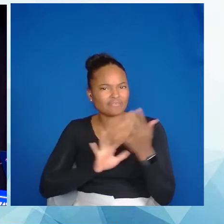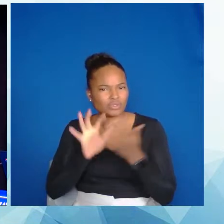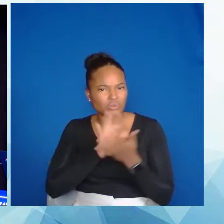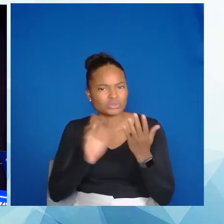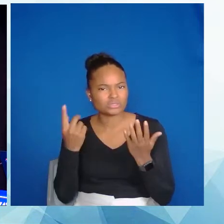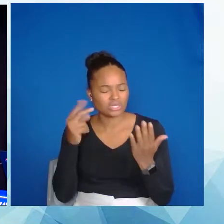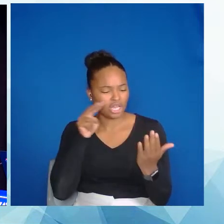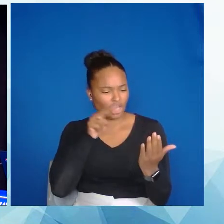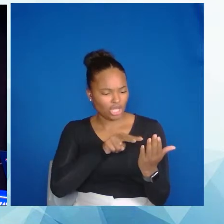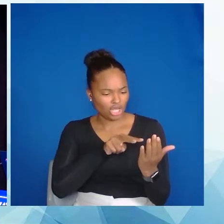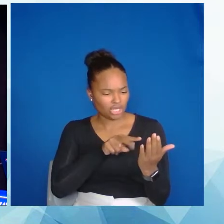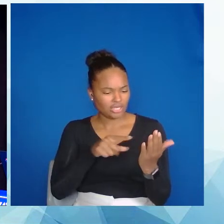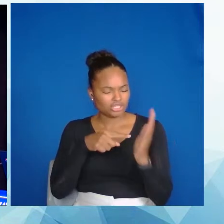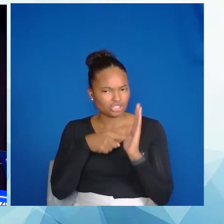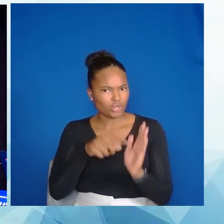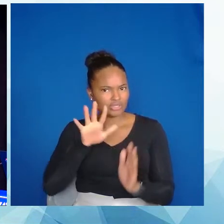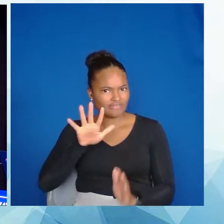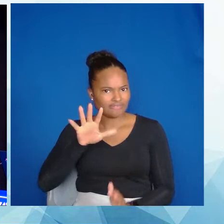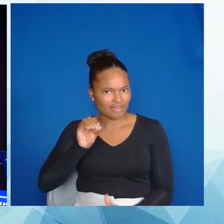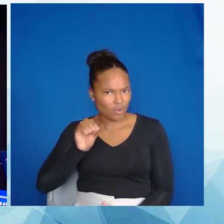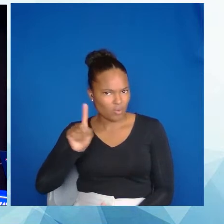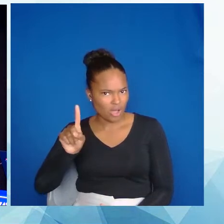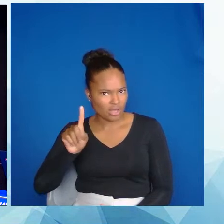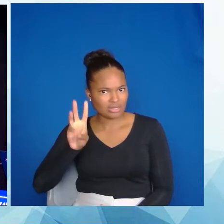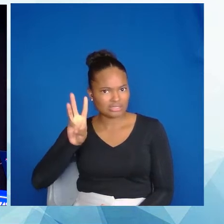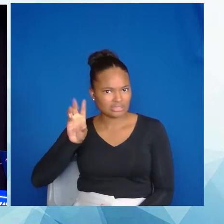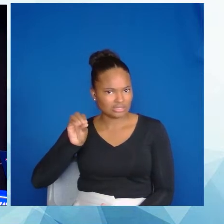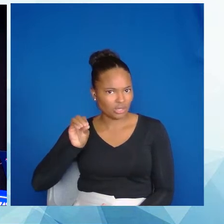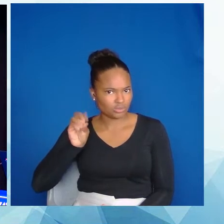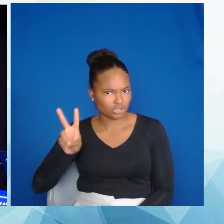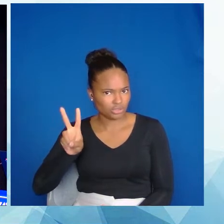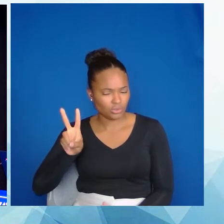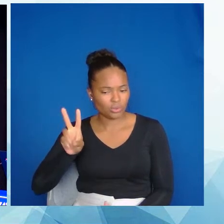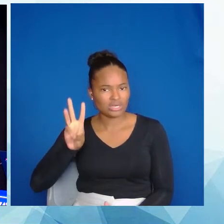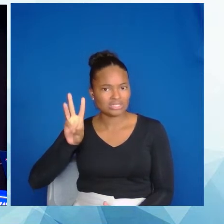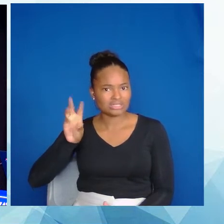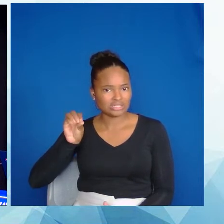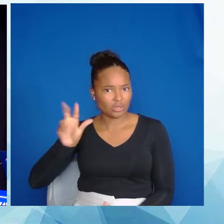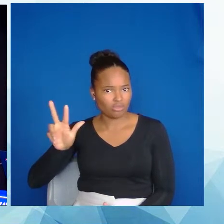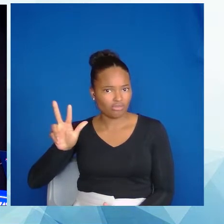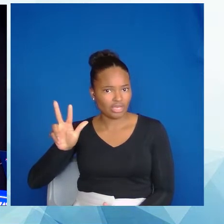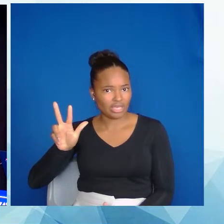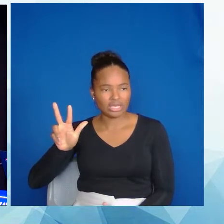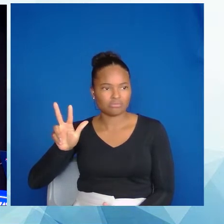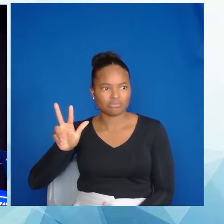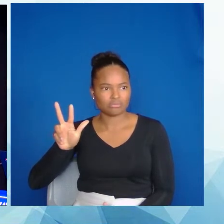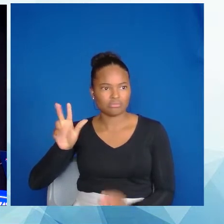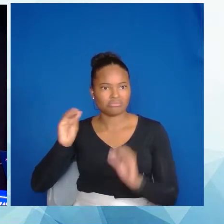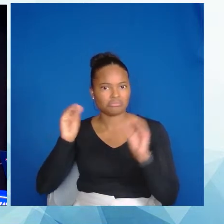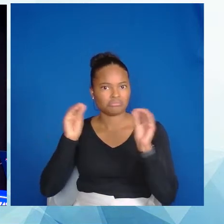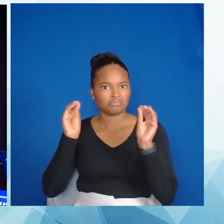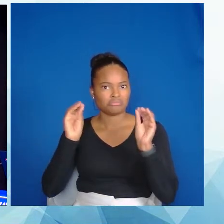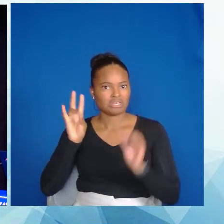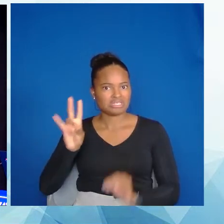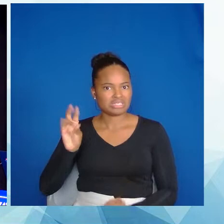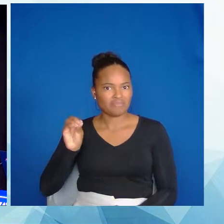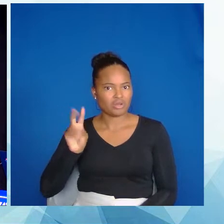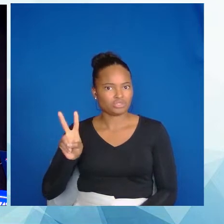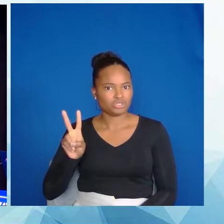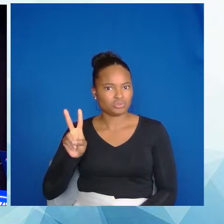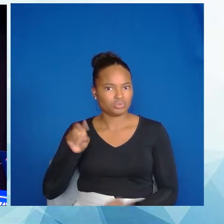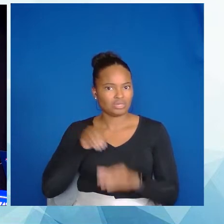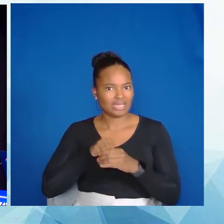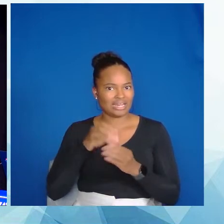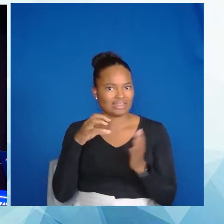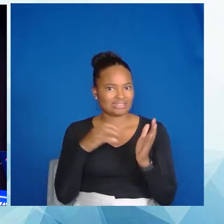shows 5.01, 6.02, and 6.03. There's nothing saying 7.02 in that section.